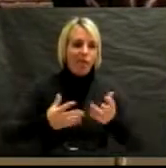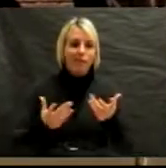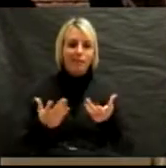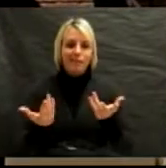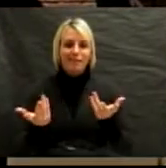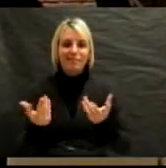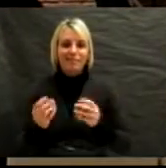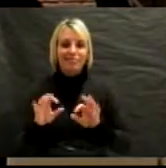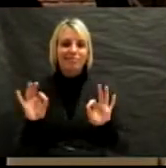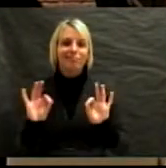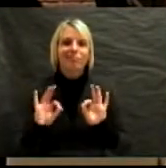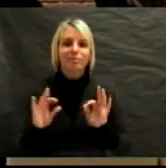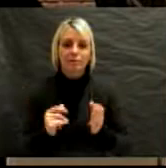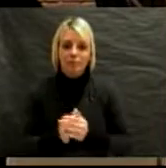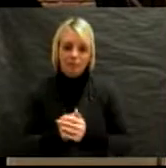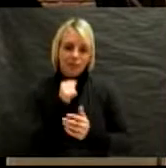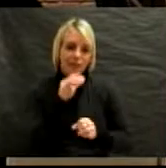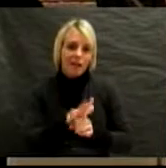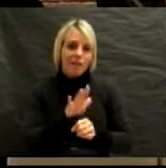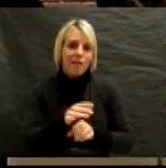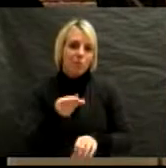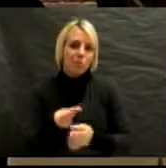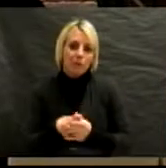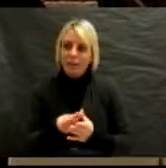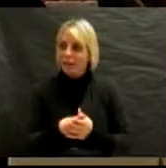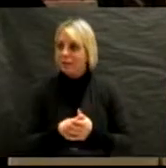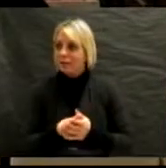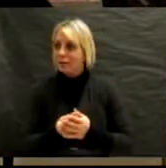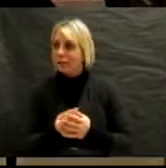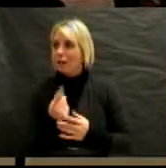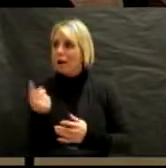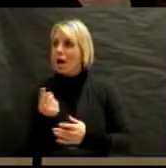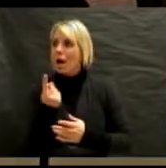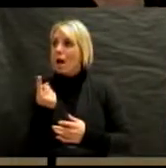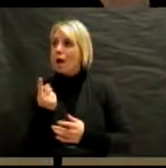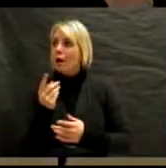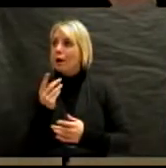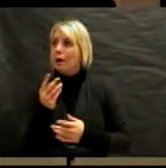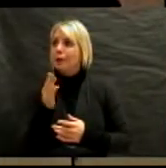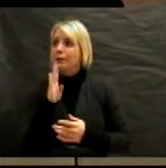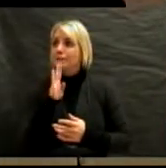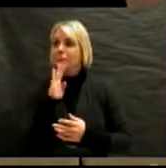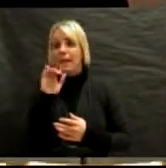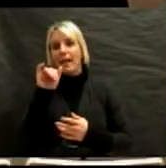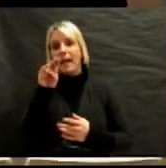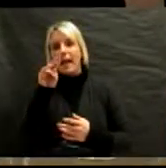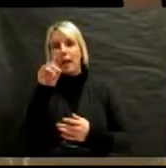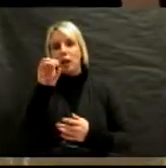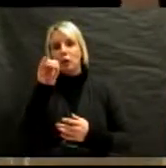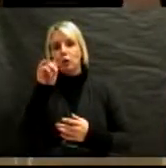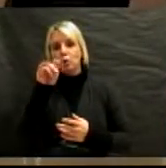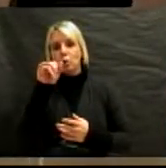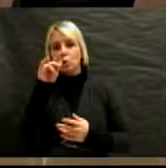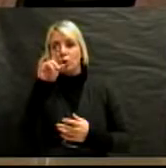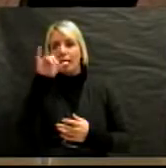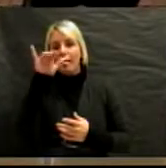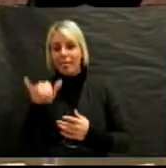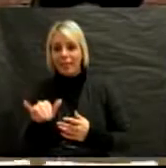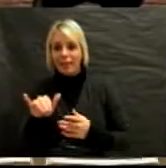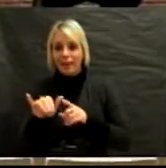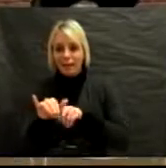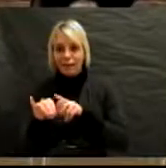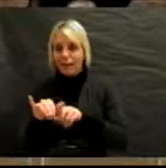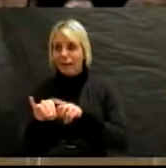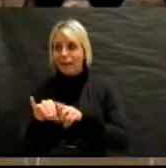speak anecdotally. I've looked at this before. They're kind of all over the map. I think you would be hard pressed. There are a few maybe that don't pay school board members, but not very